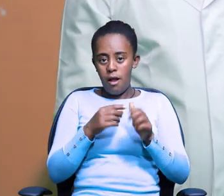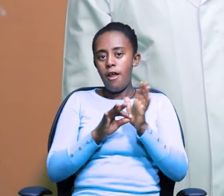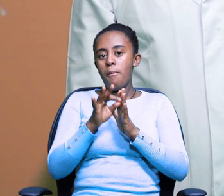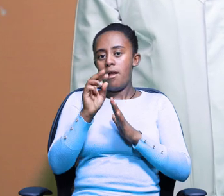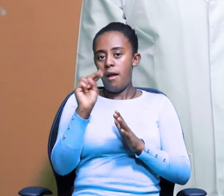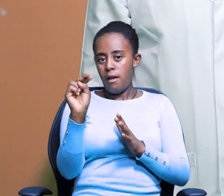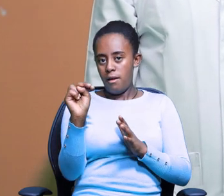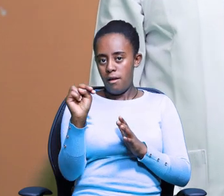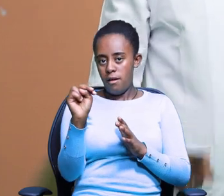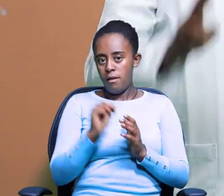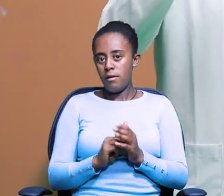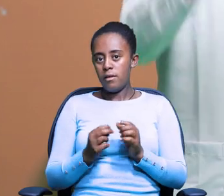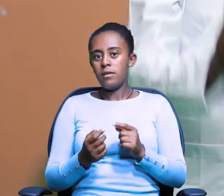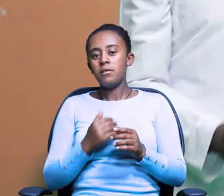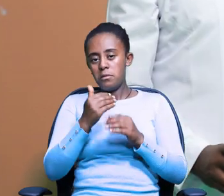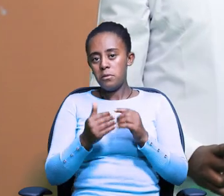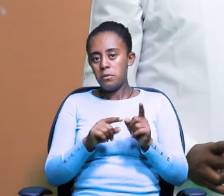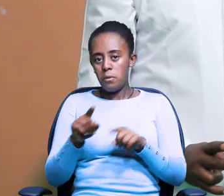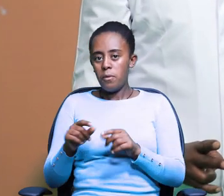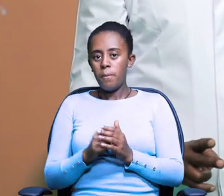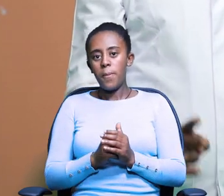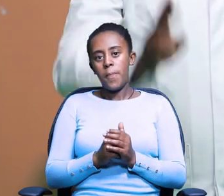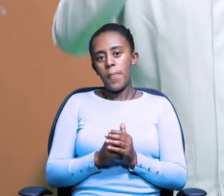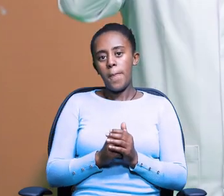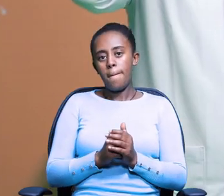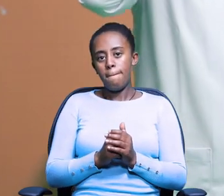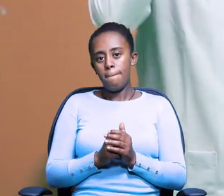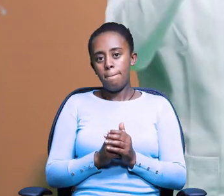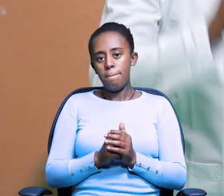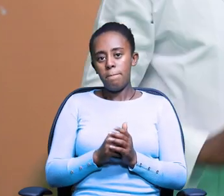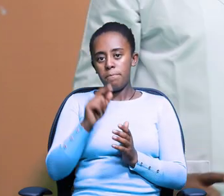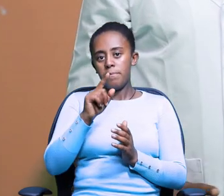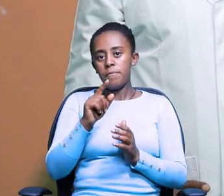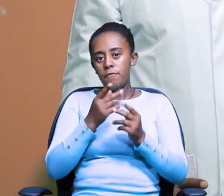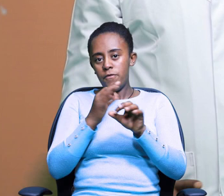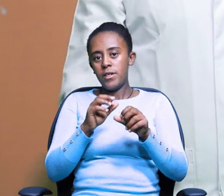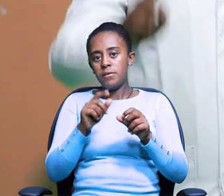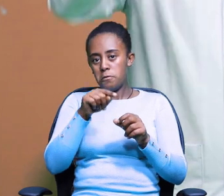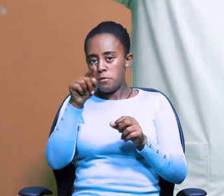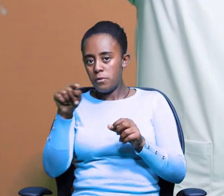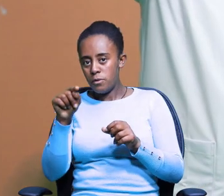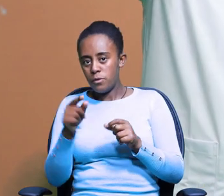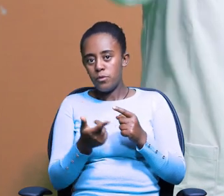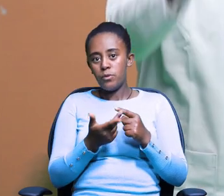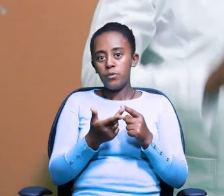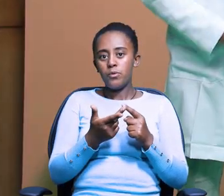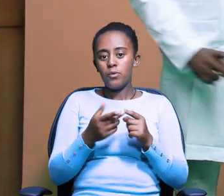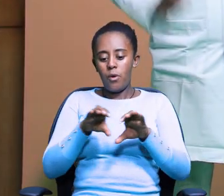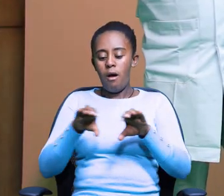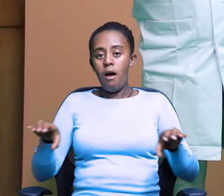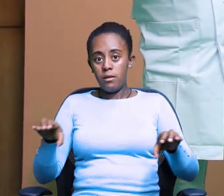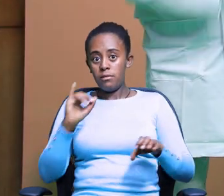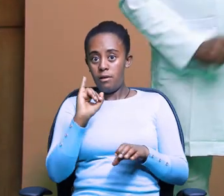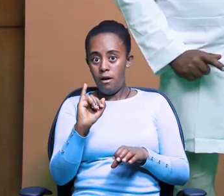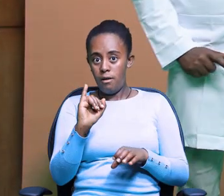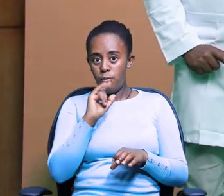wire. The next one is the permittivity of free space. The third one is the current passing through